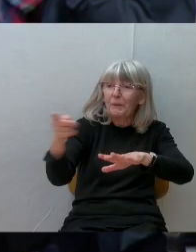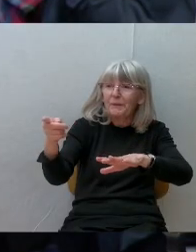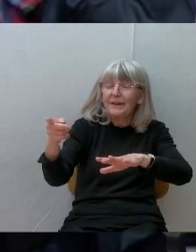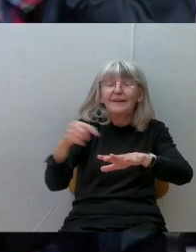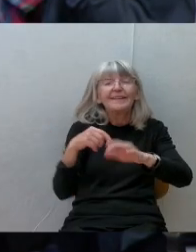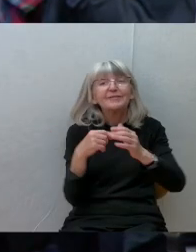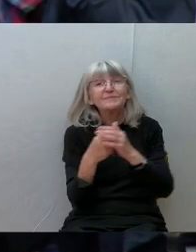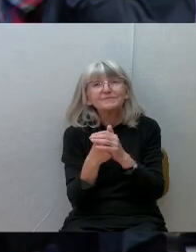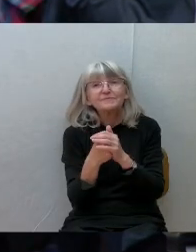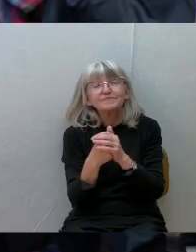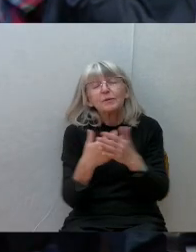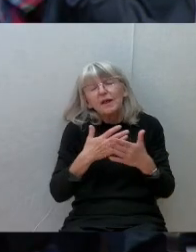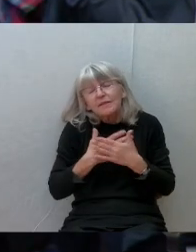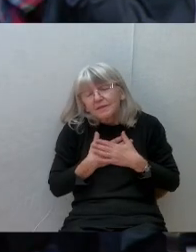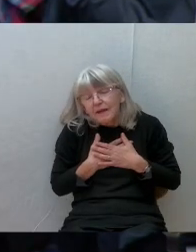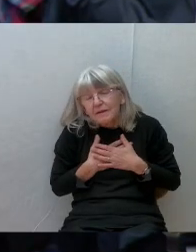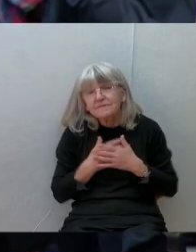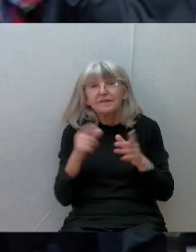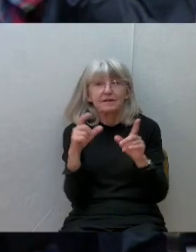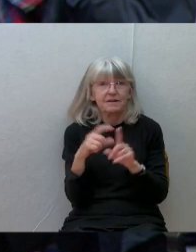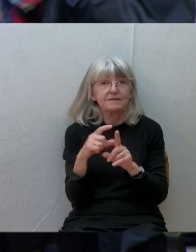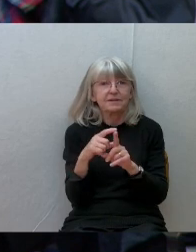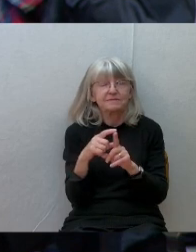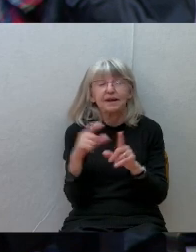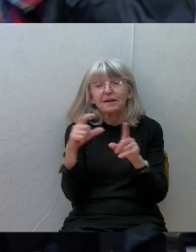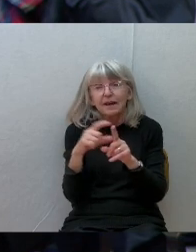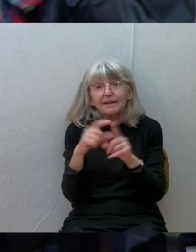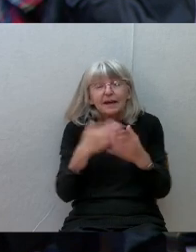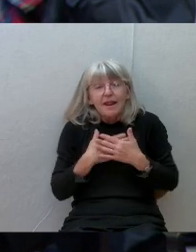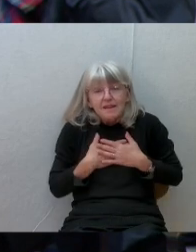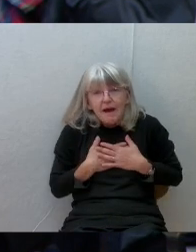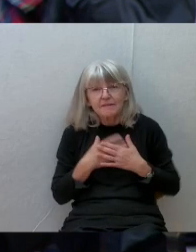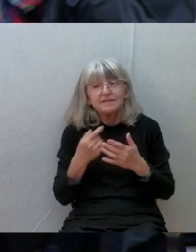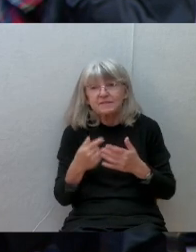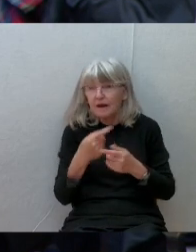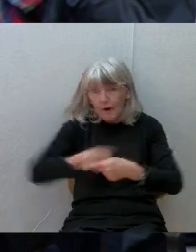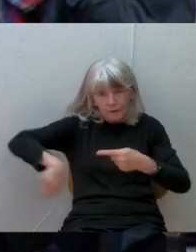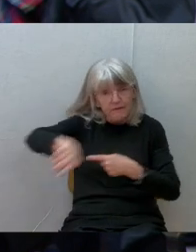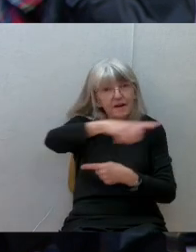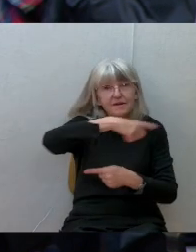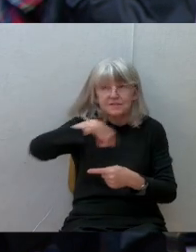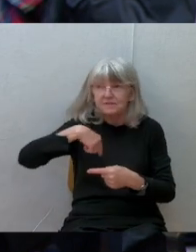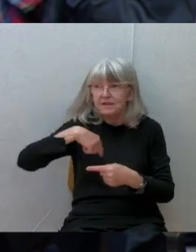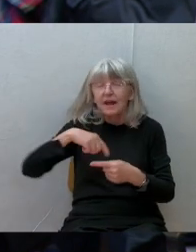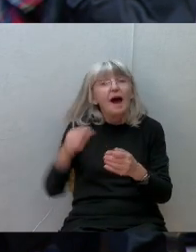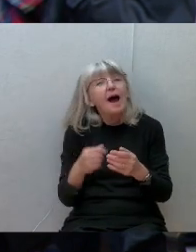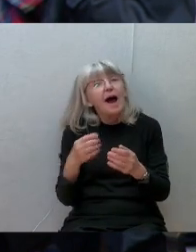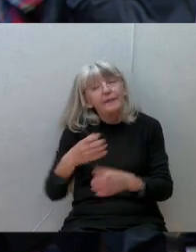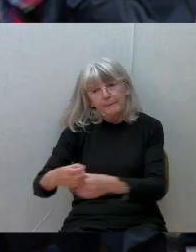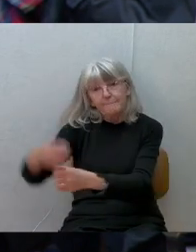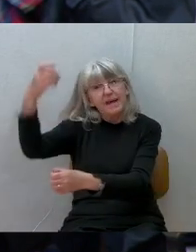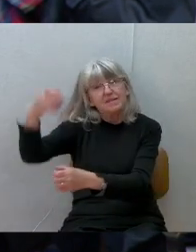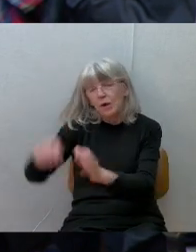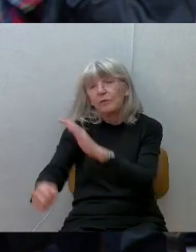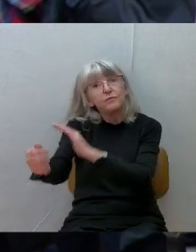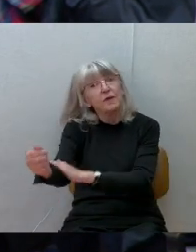We love our city, and our city loves us. And finally, this mace on the right. In